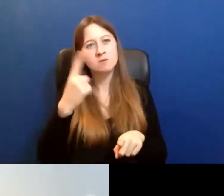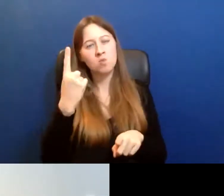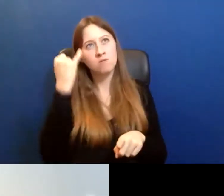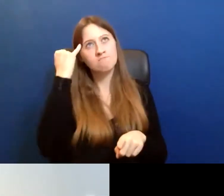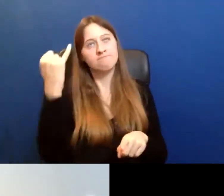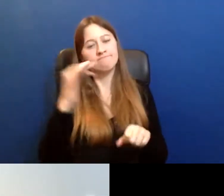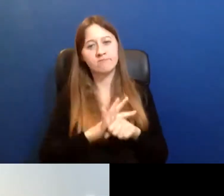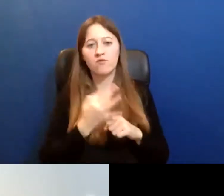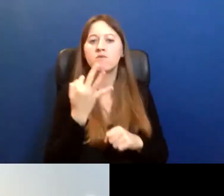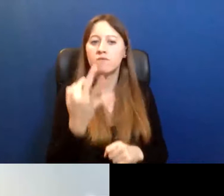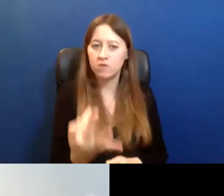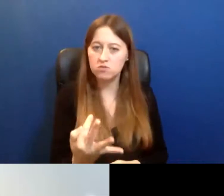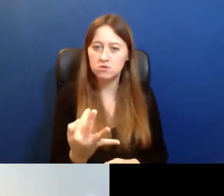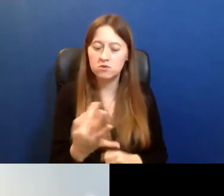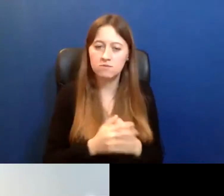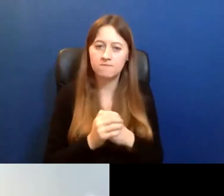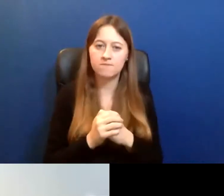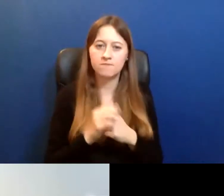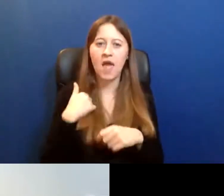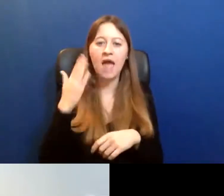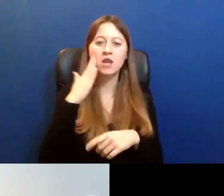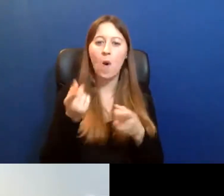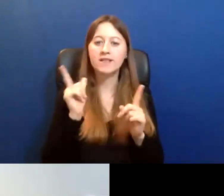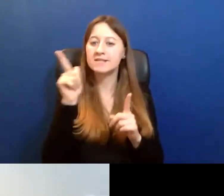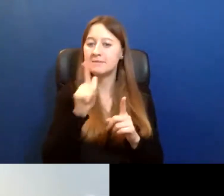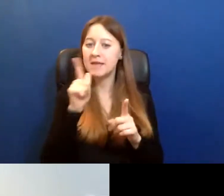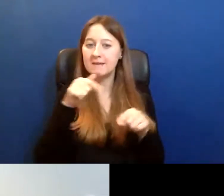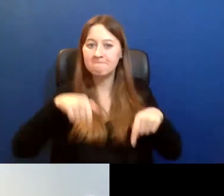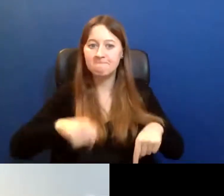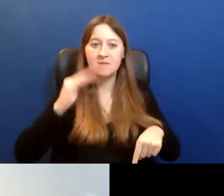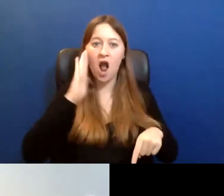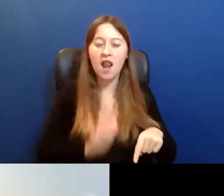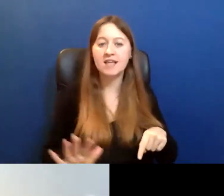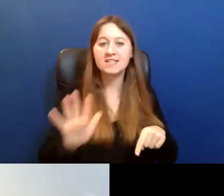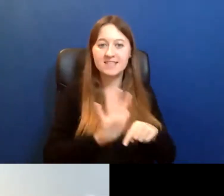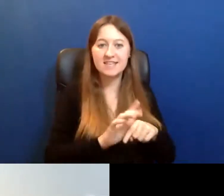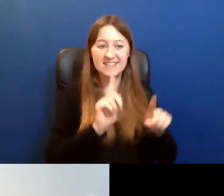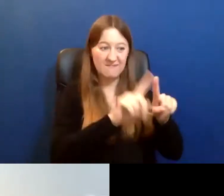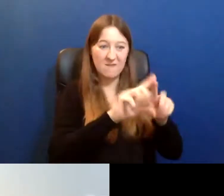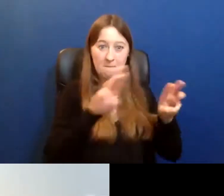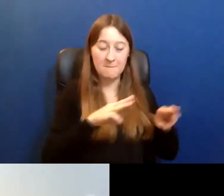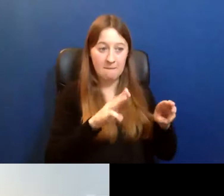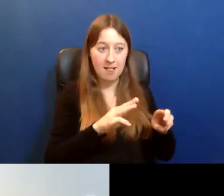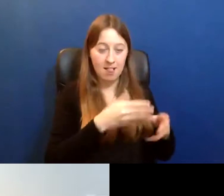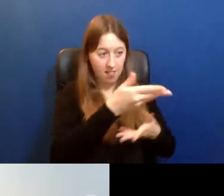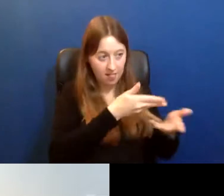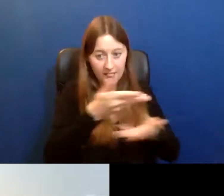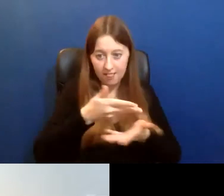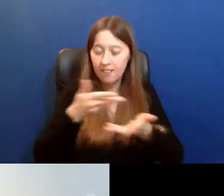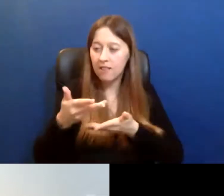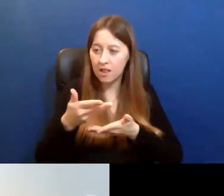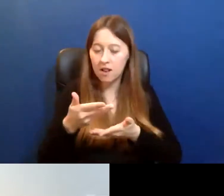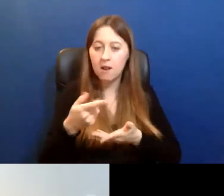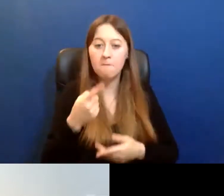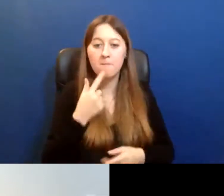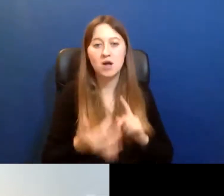And I know that I've spoken to people in Ireland about this, and I think some of the assessments we've developed, actually, to be